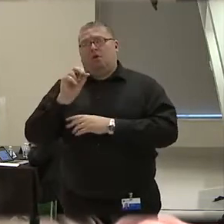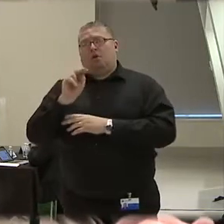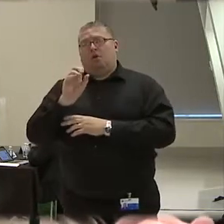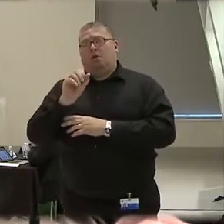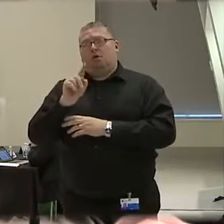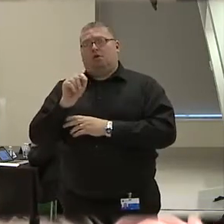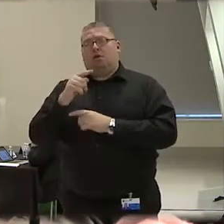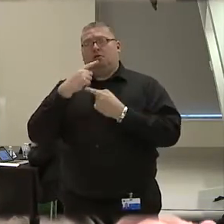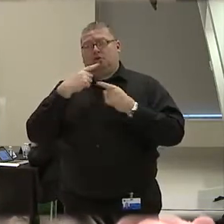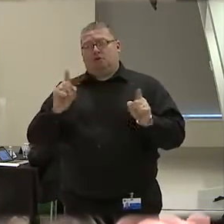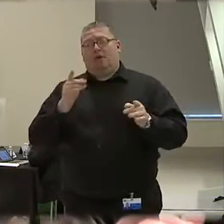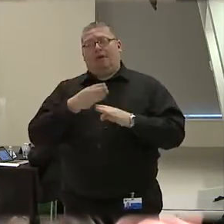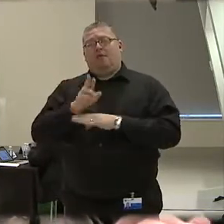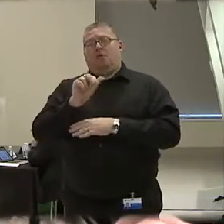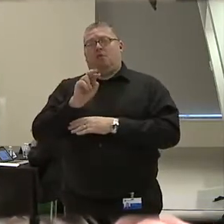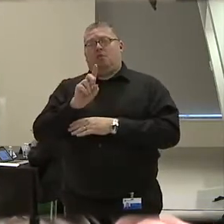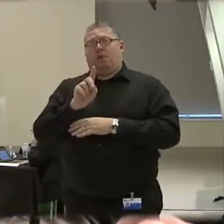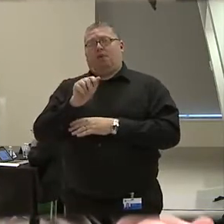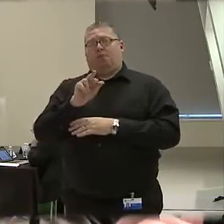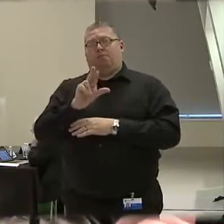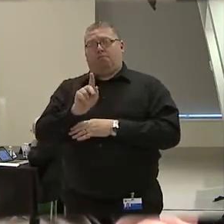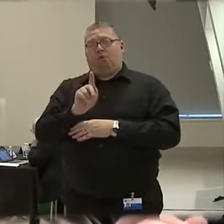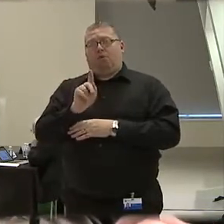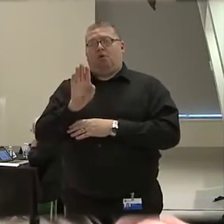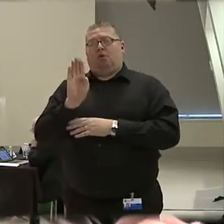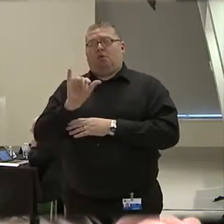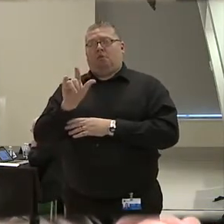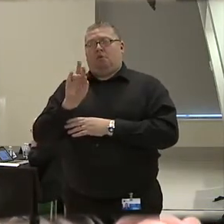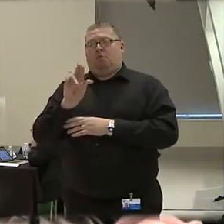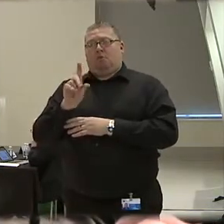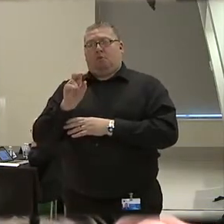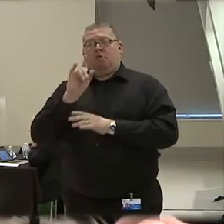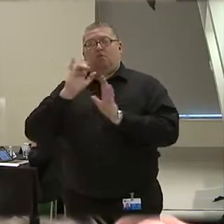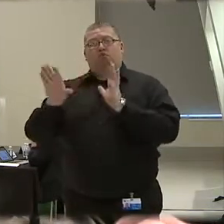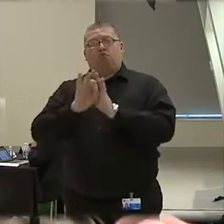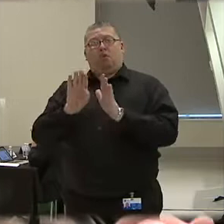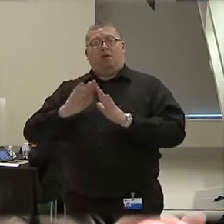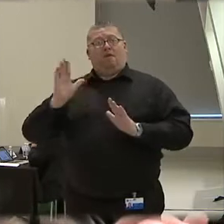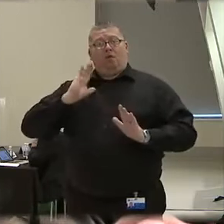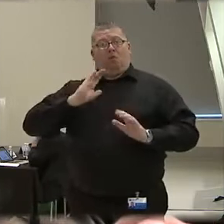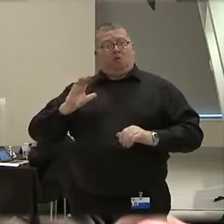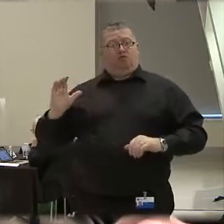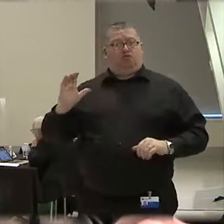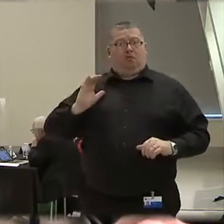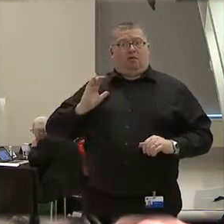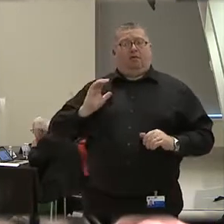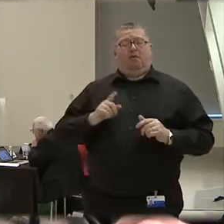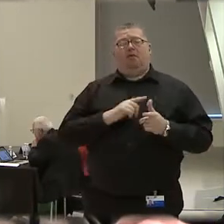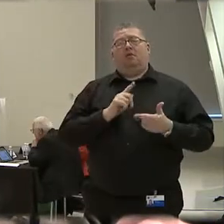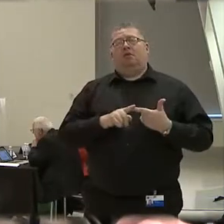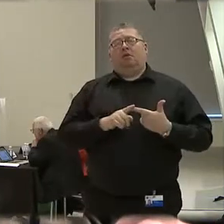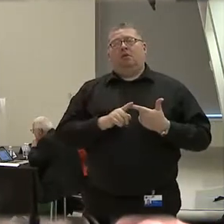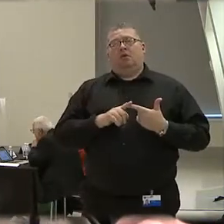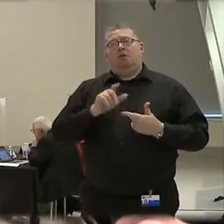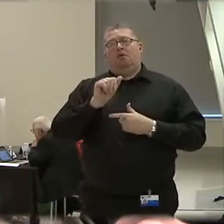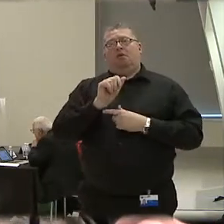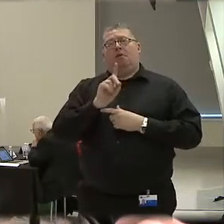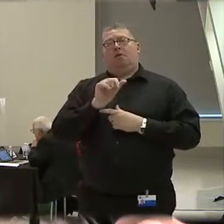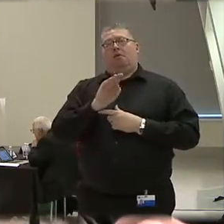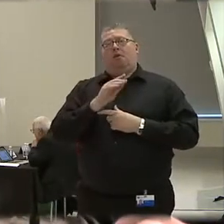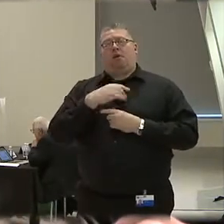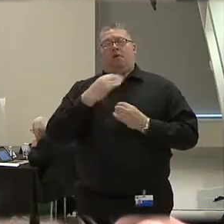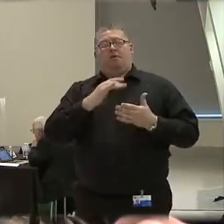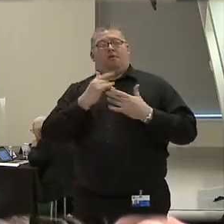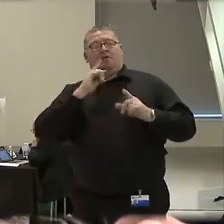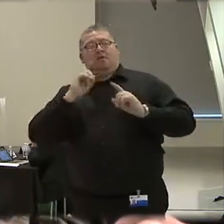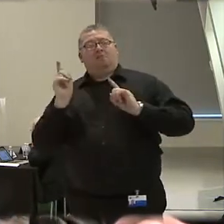Rampart, and having Bill Bratton chosen as chief, and having this mandate for